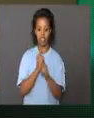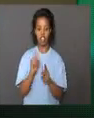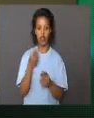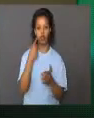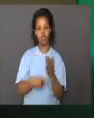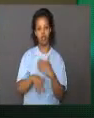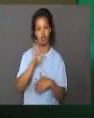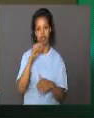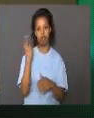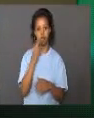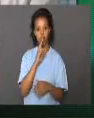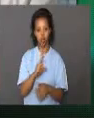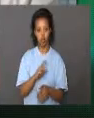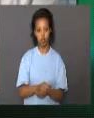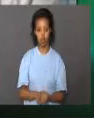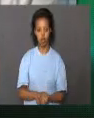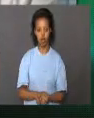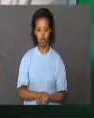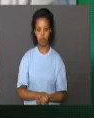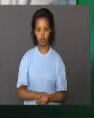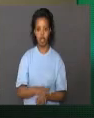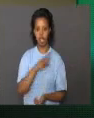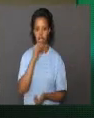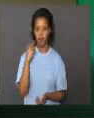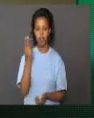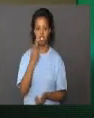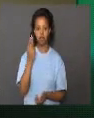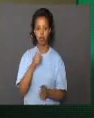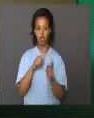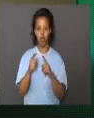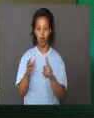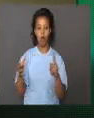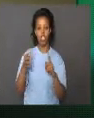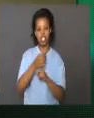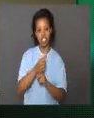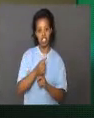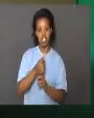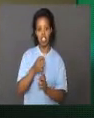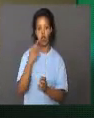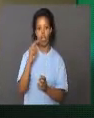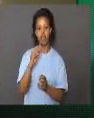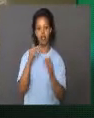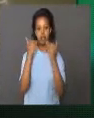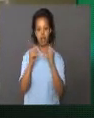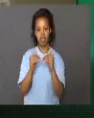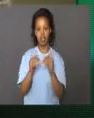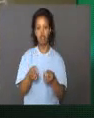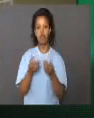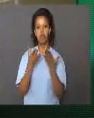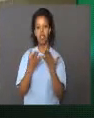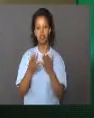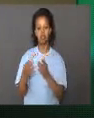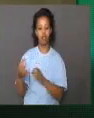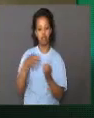accuracy. They are used for measuring volumes, usually of liquids,